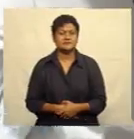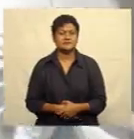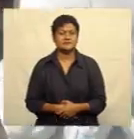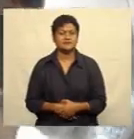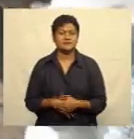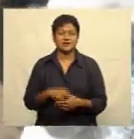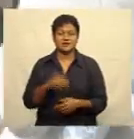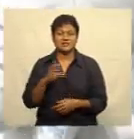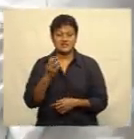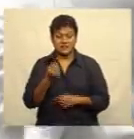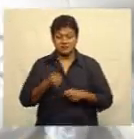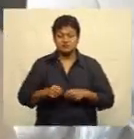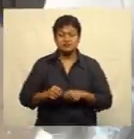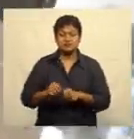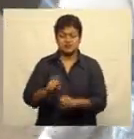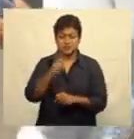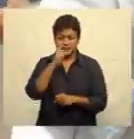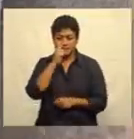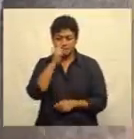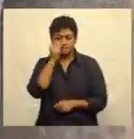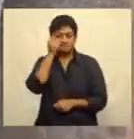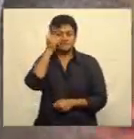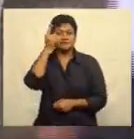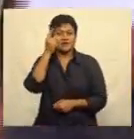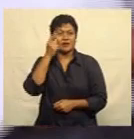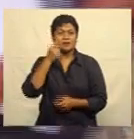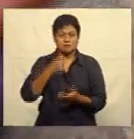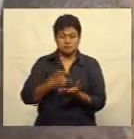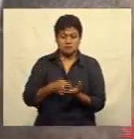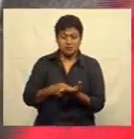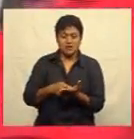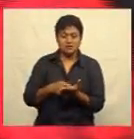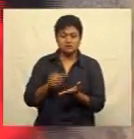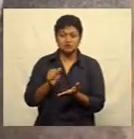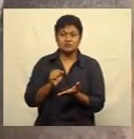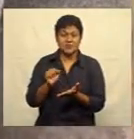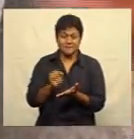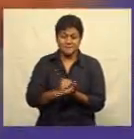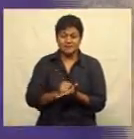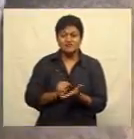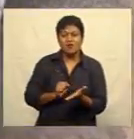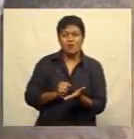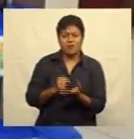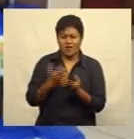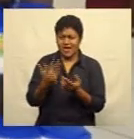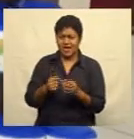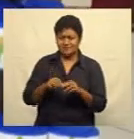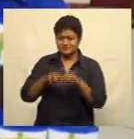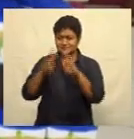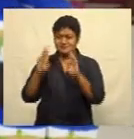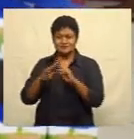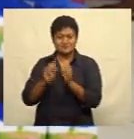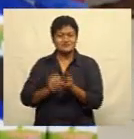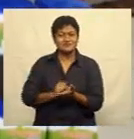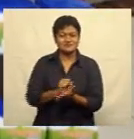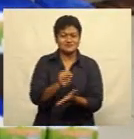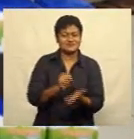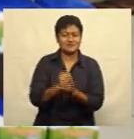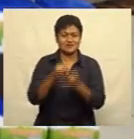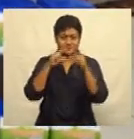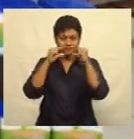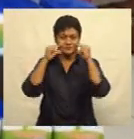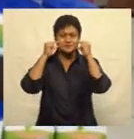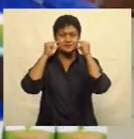some streets, people have realized there is money to be made and have set up ad hoc stalls selling face masks. For most